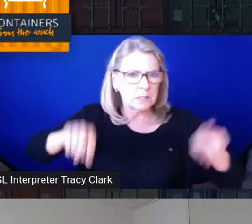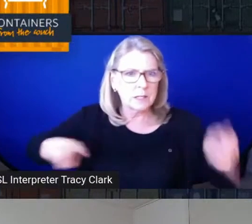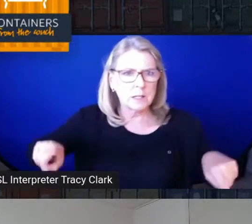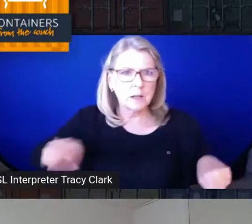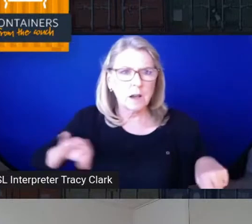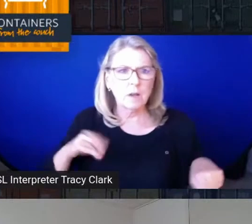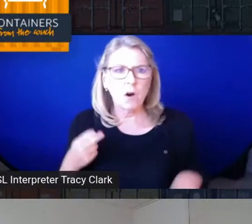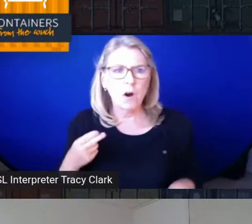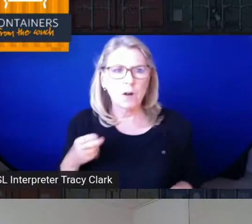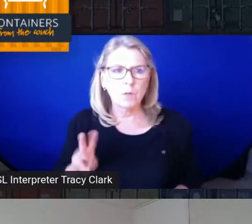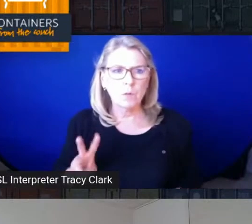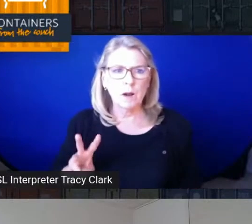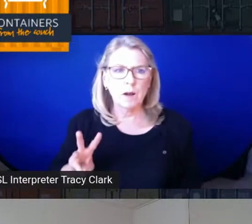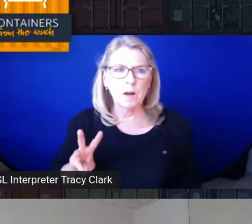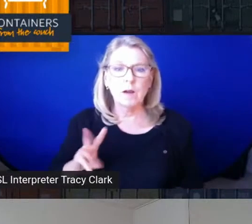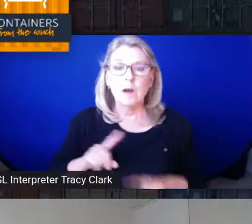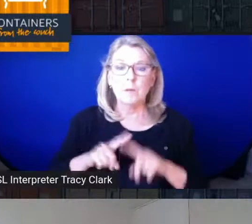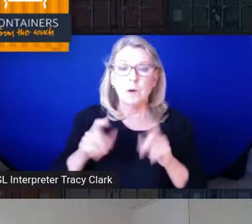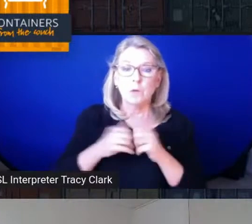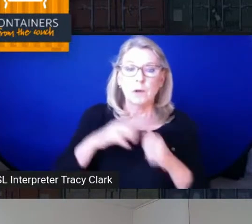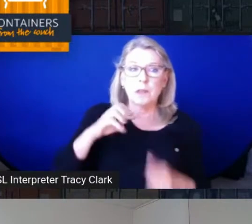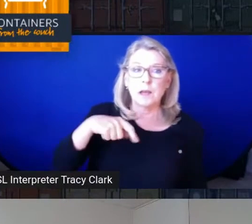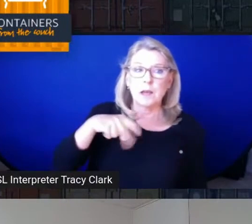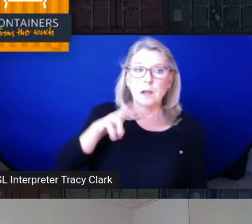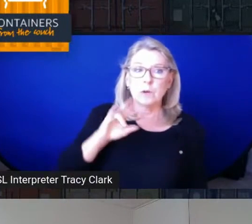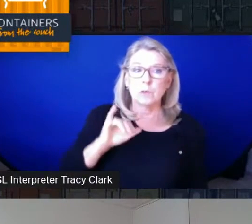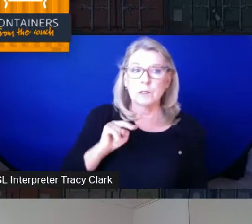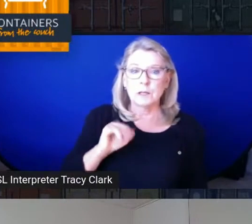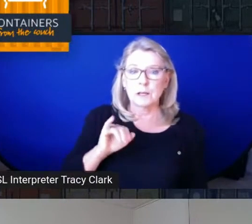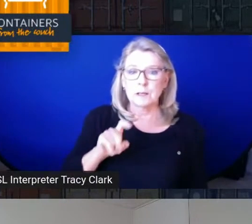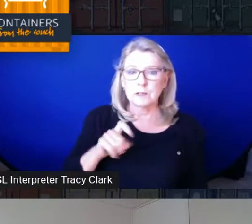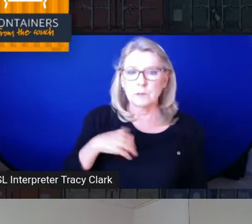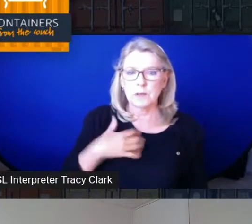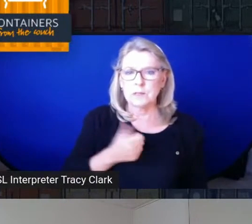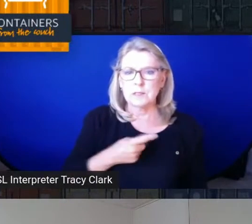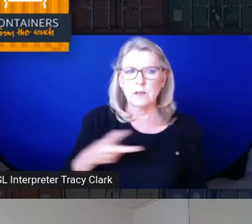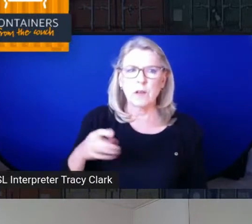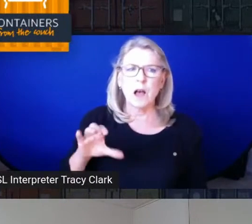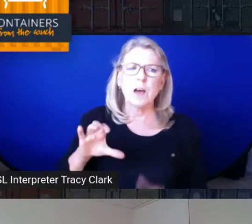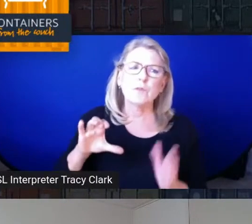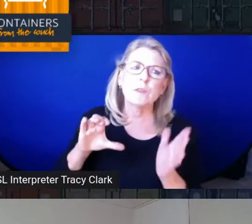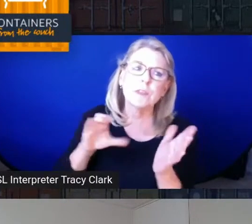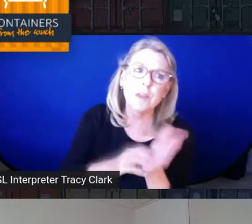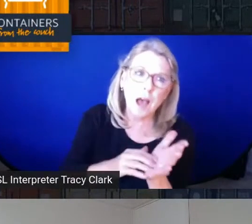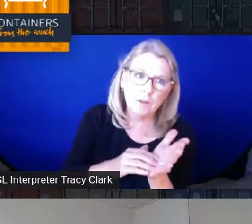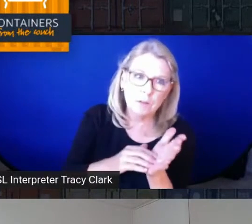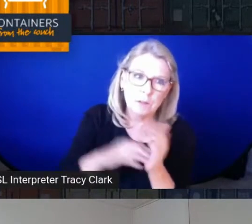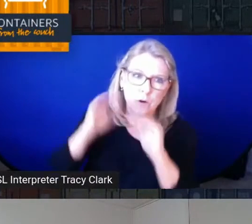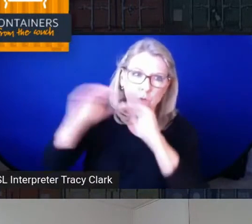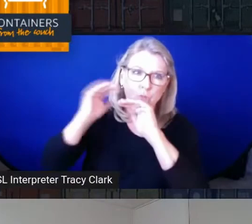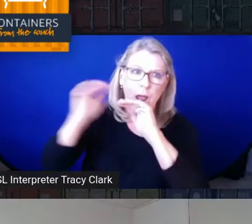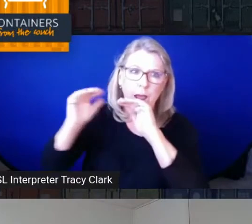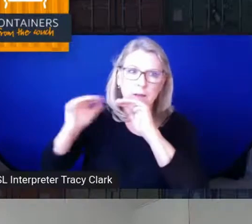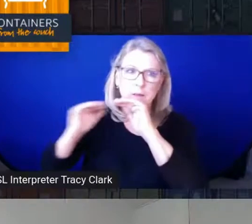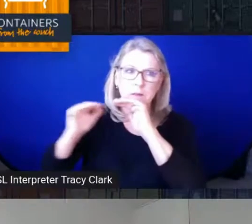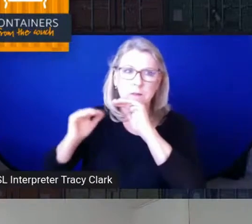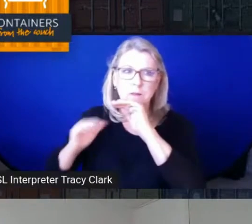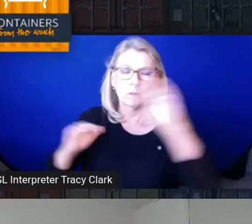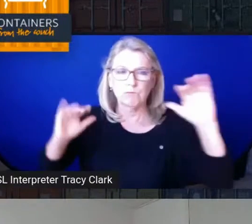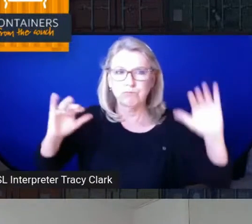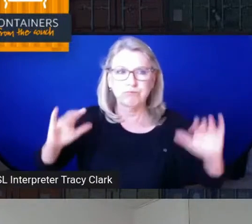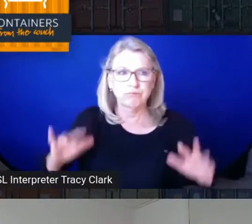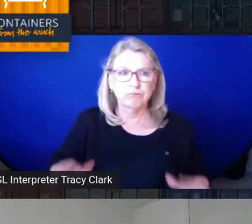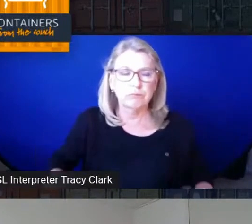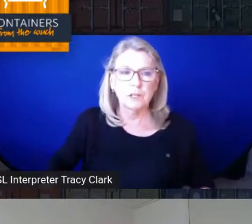several 100,000 racks of co-located infrastructure in our facilities around the world. And our customers have all types of